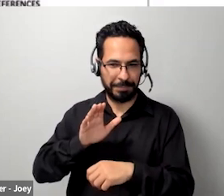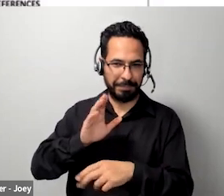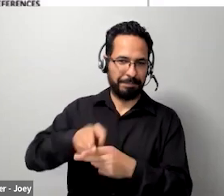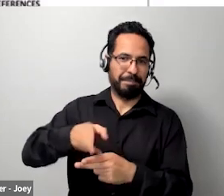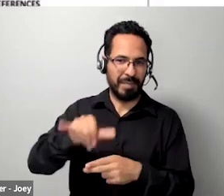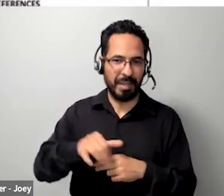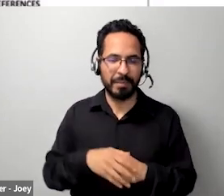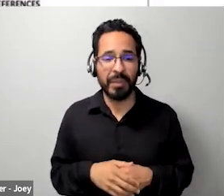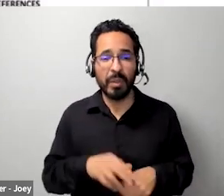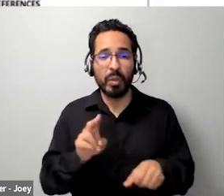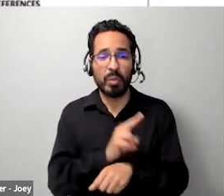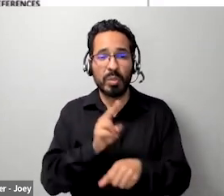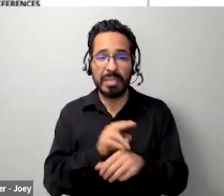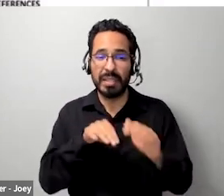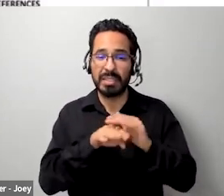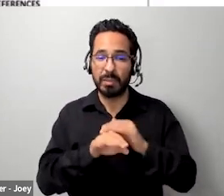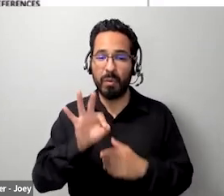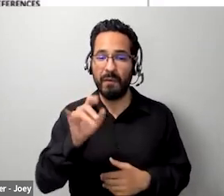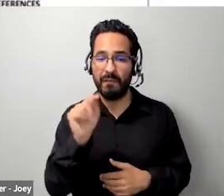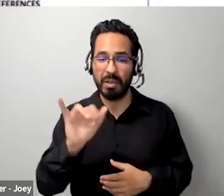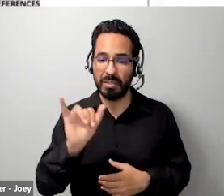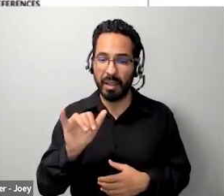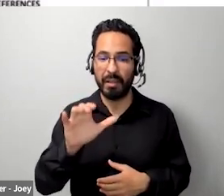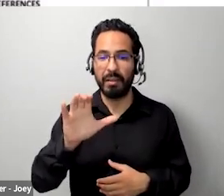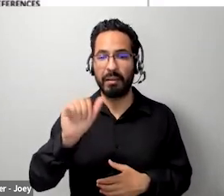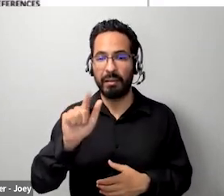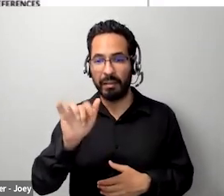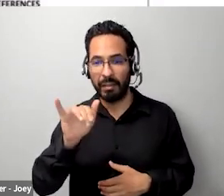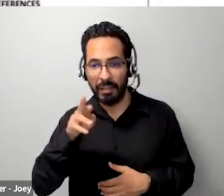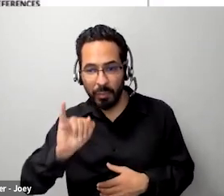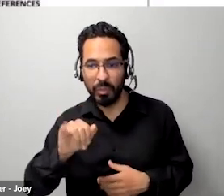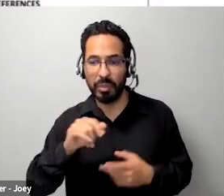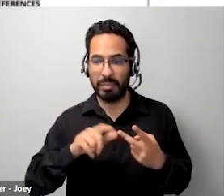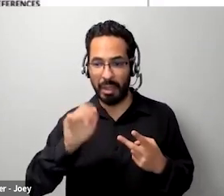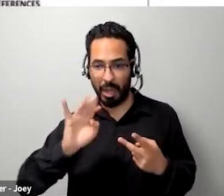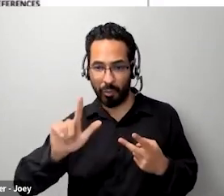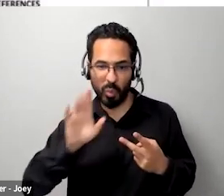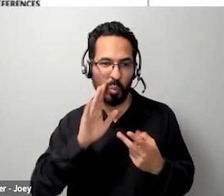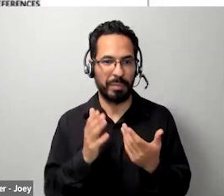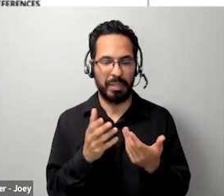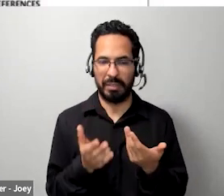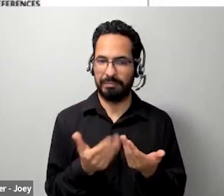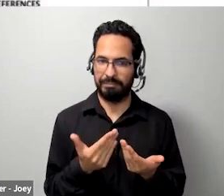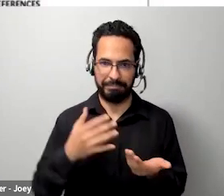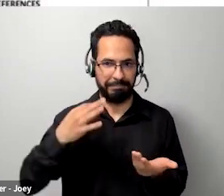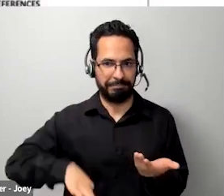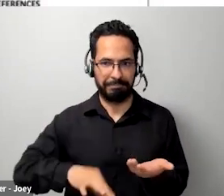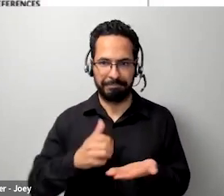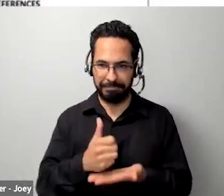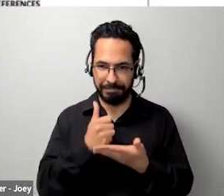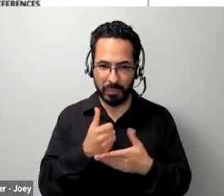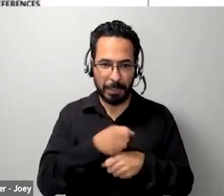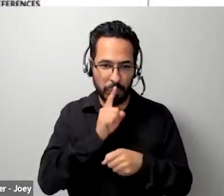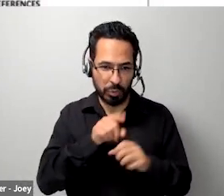Using accessible fonts like Calibri or Arial are going to be really helpful in making sure that fonts